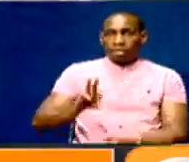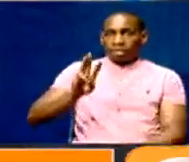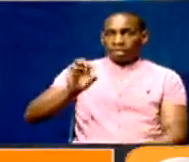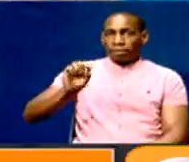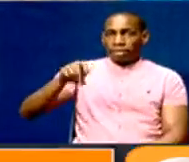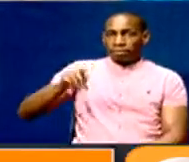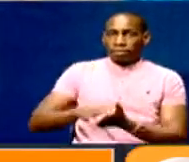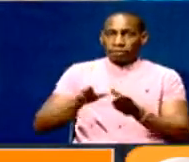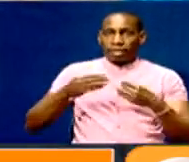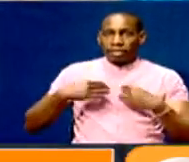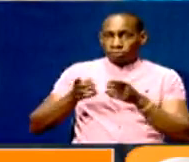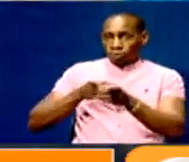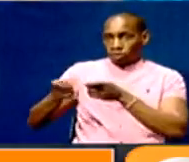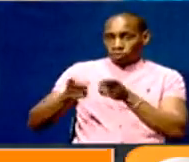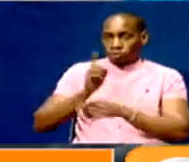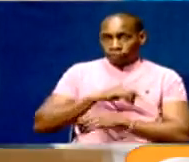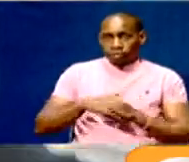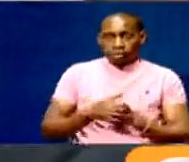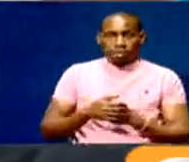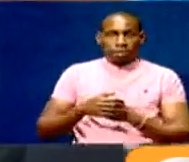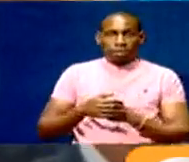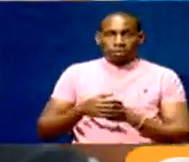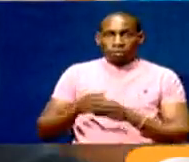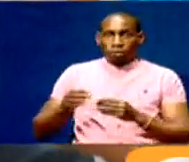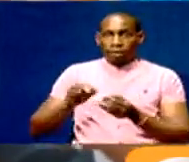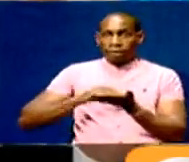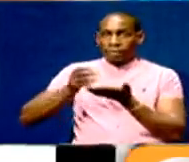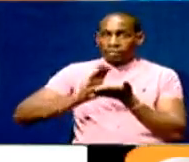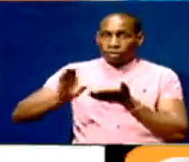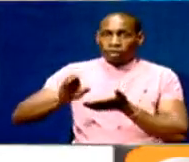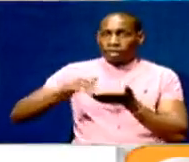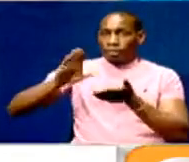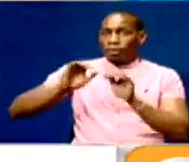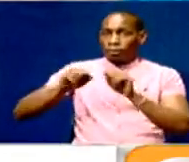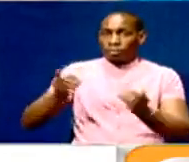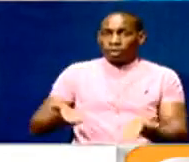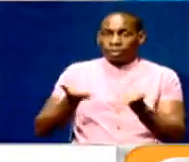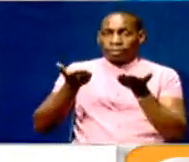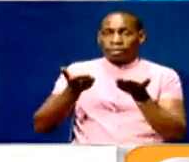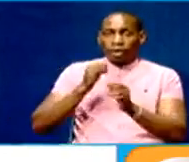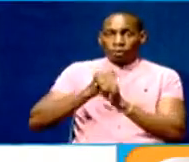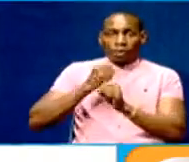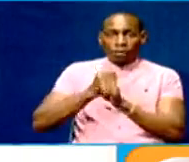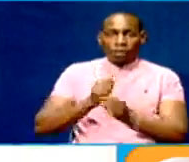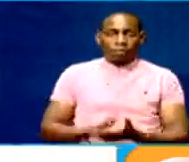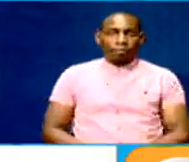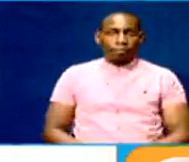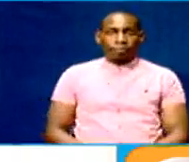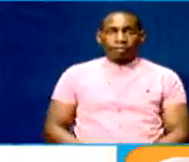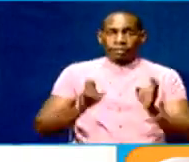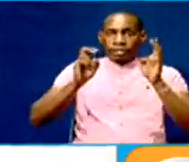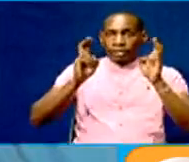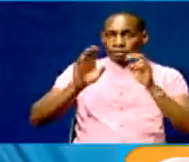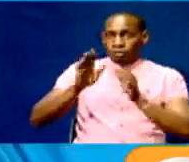who are accepting to be regulated, to be given additional funds so that they can improve on their performance. The issues that you have